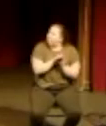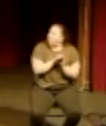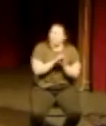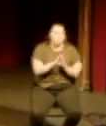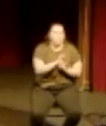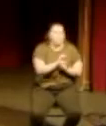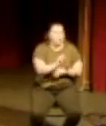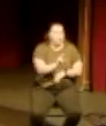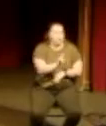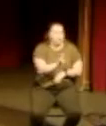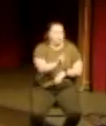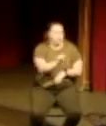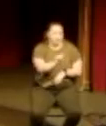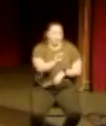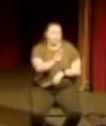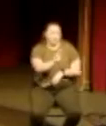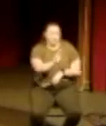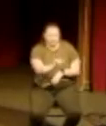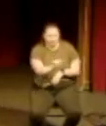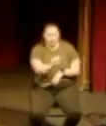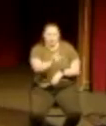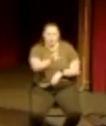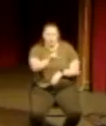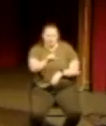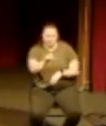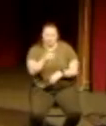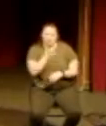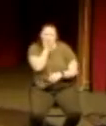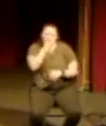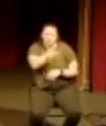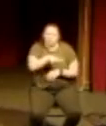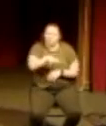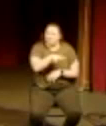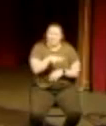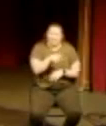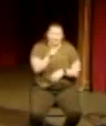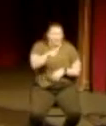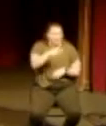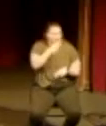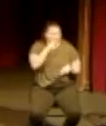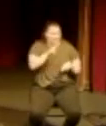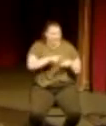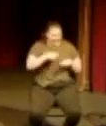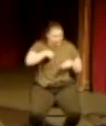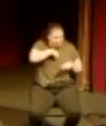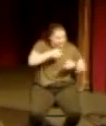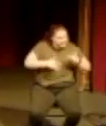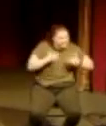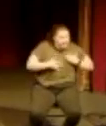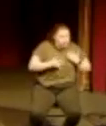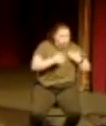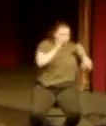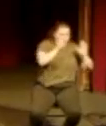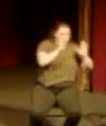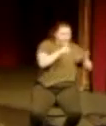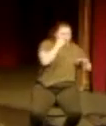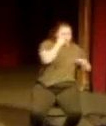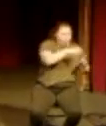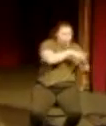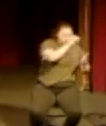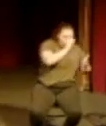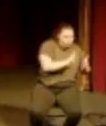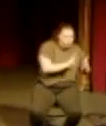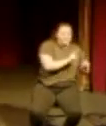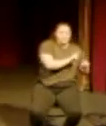courtyard plaza, as you enter. It should be a lot of fun, and we're really, really excited. Not only great for our students, but again,